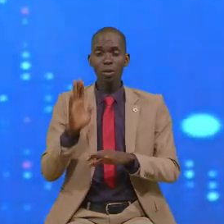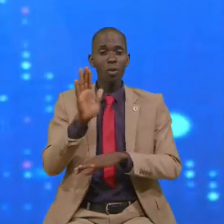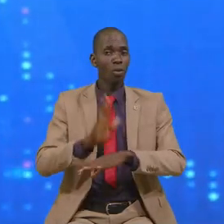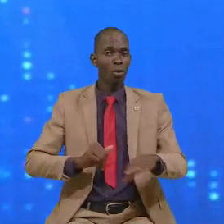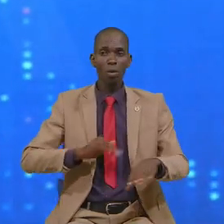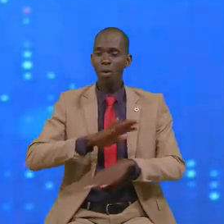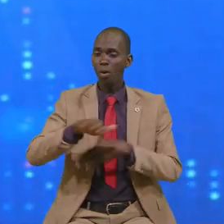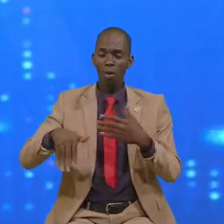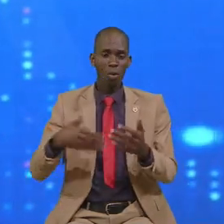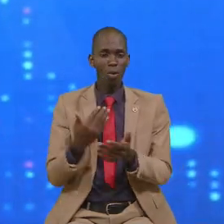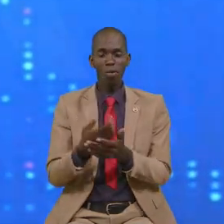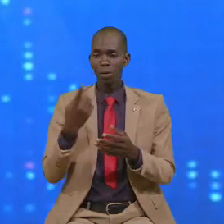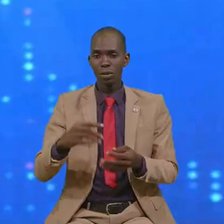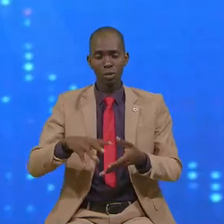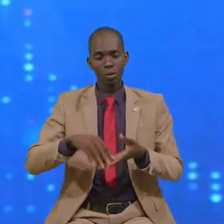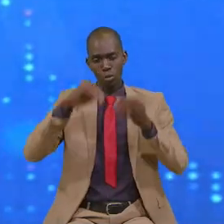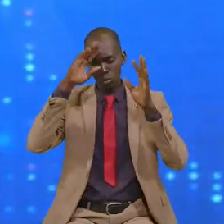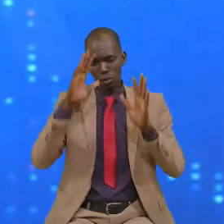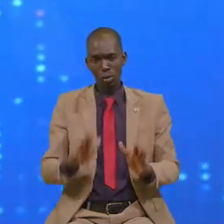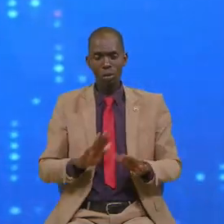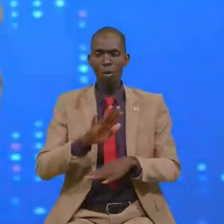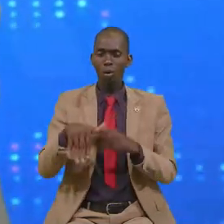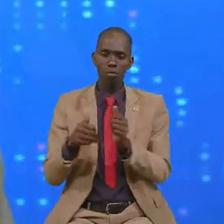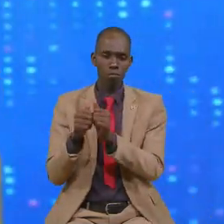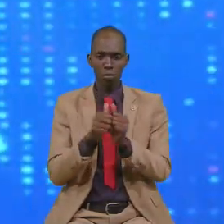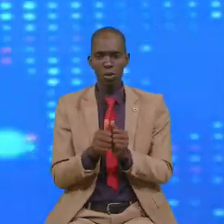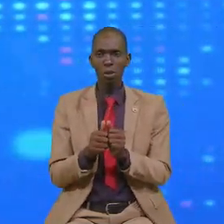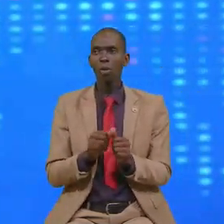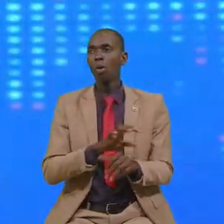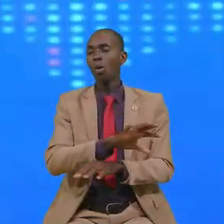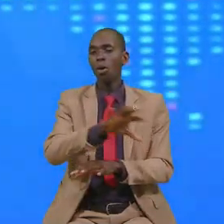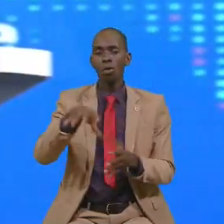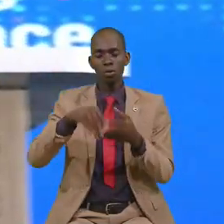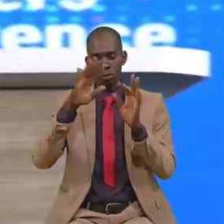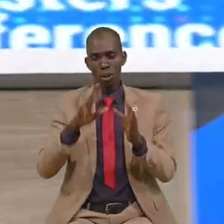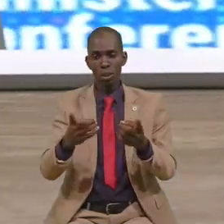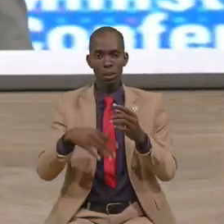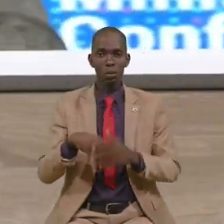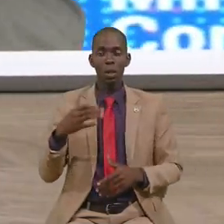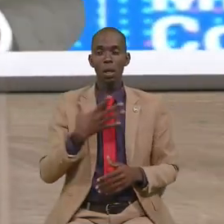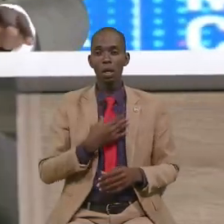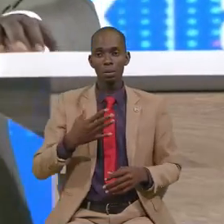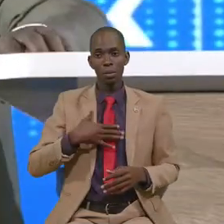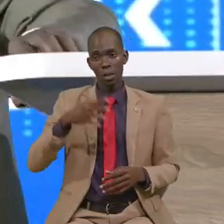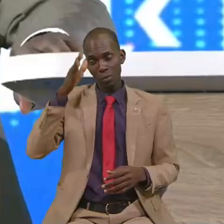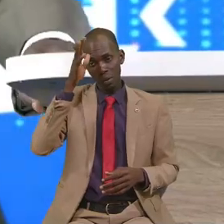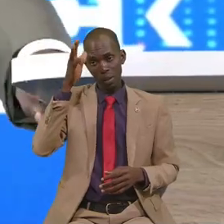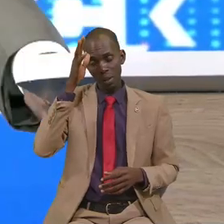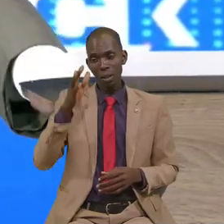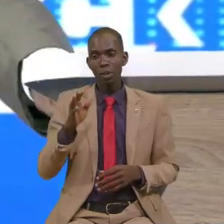school together." And he did. And my father said, "A hefty